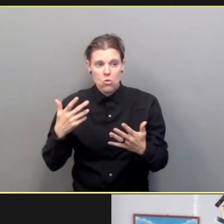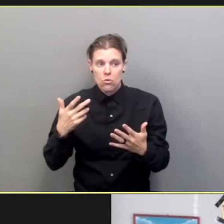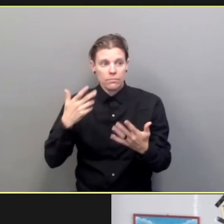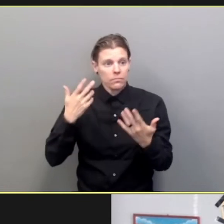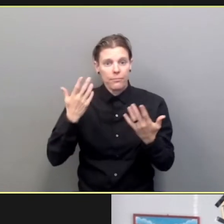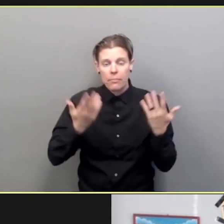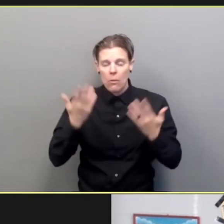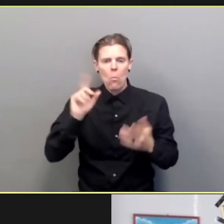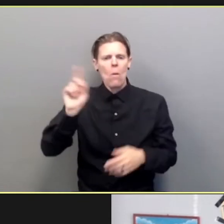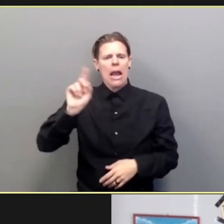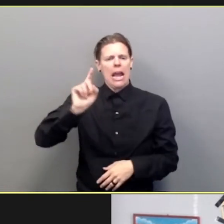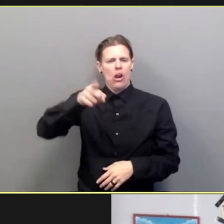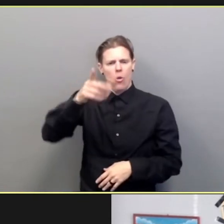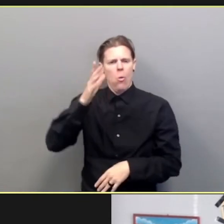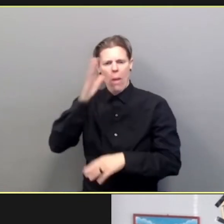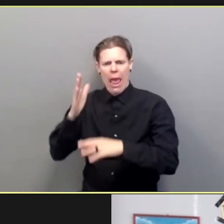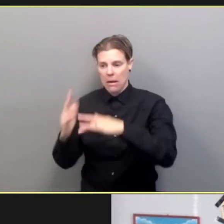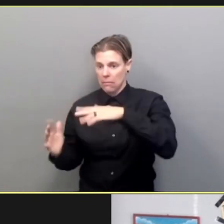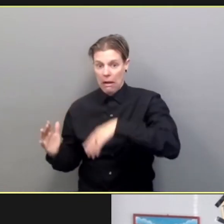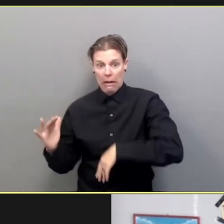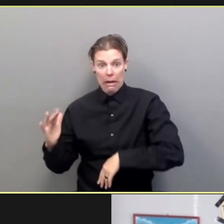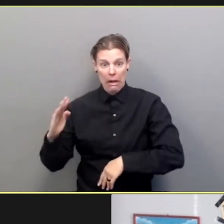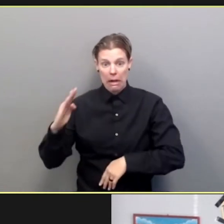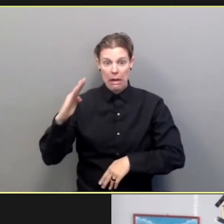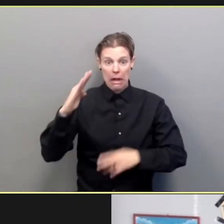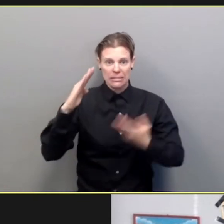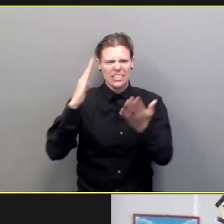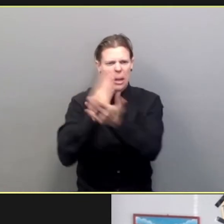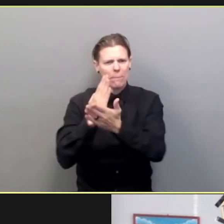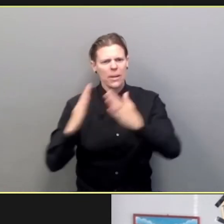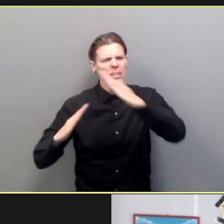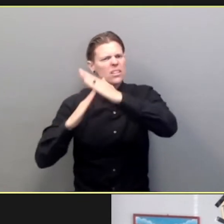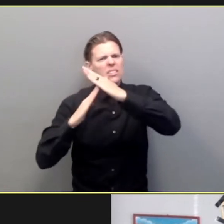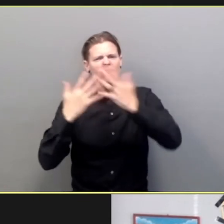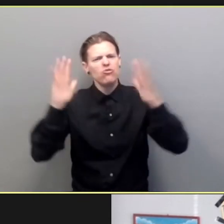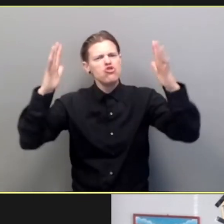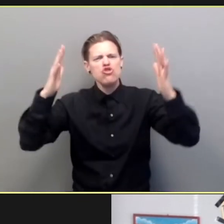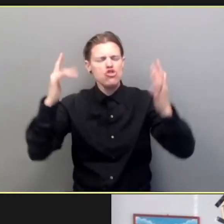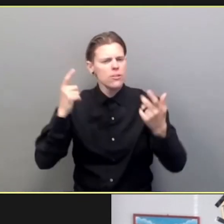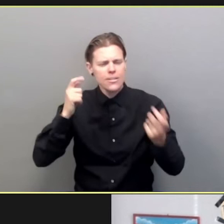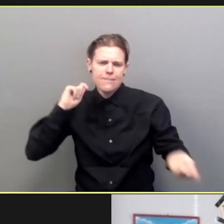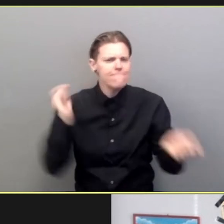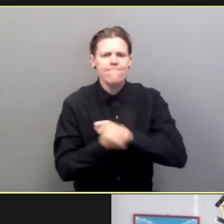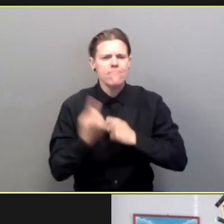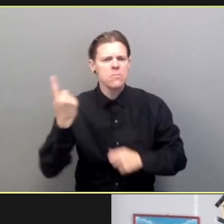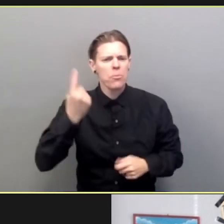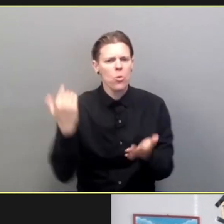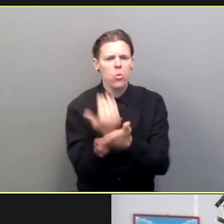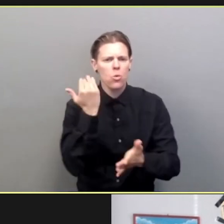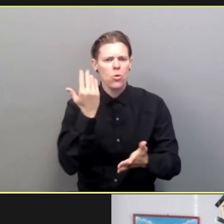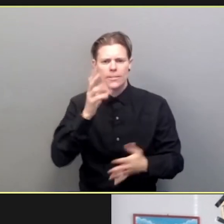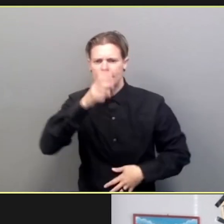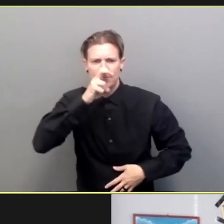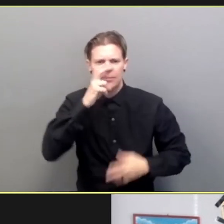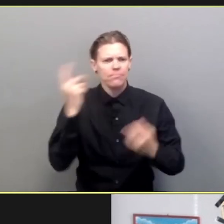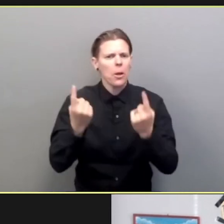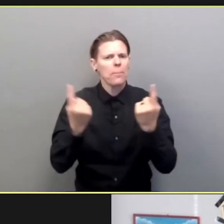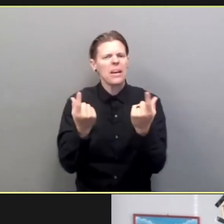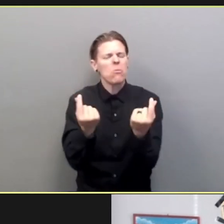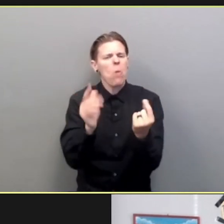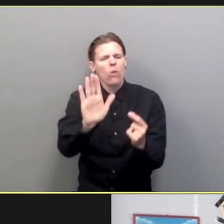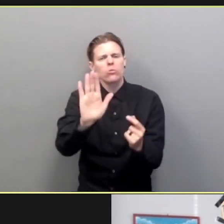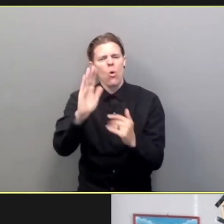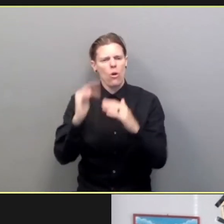reconsider the tier system we were on for a while, because it does seem like it's still varying somewhat county to county. So one